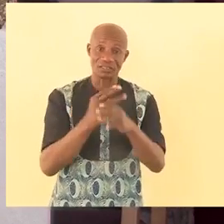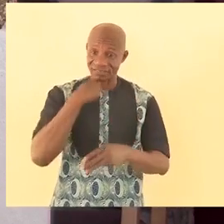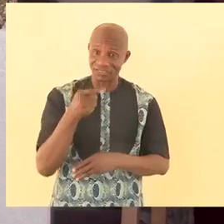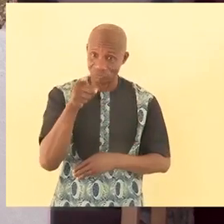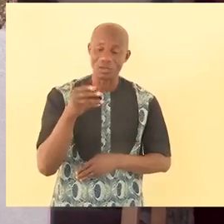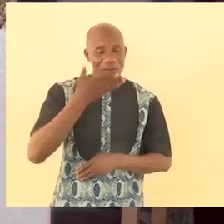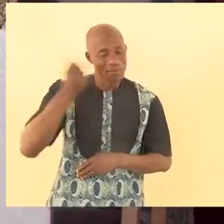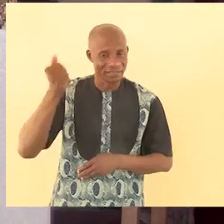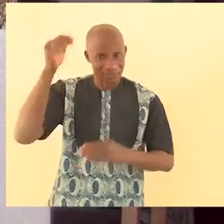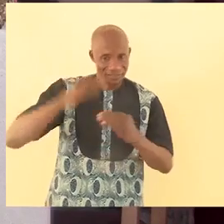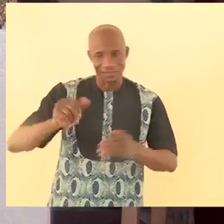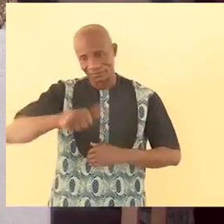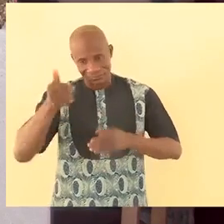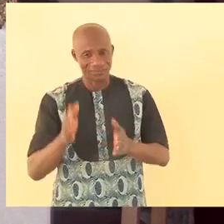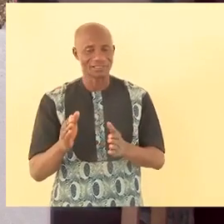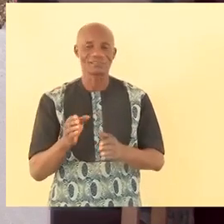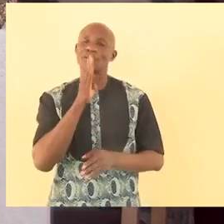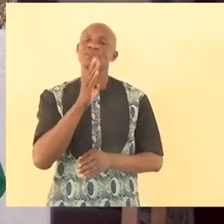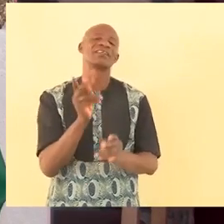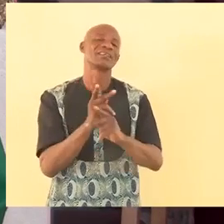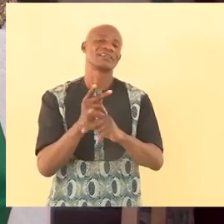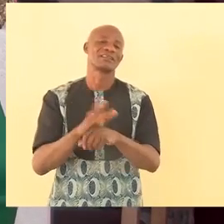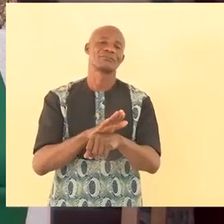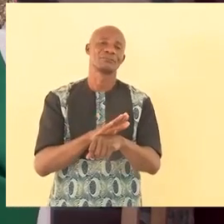better than others, beware.